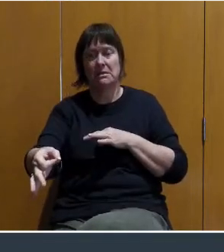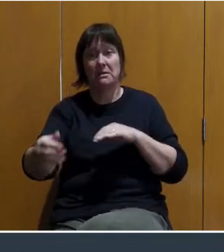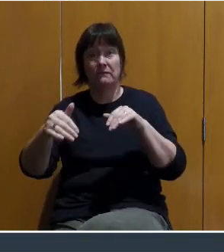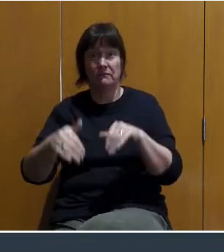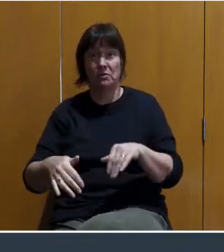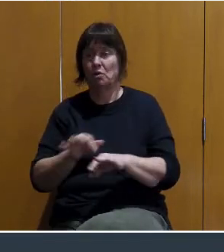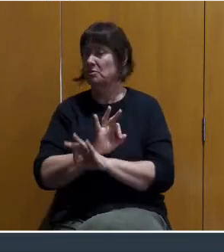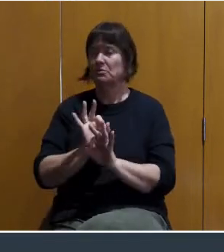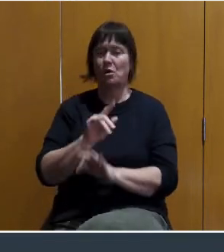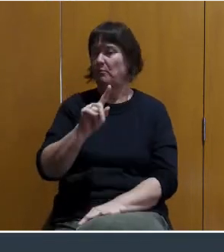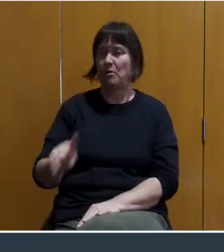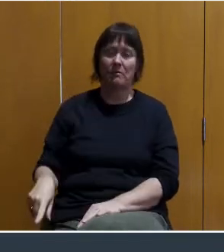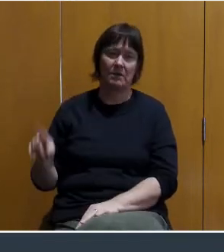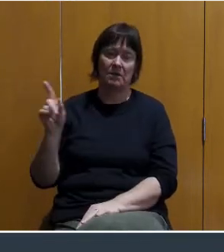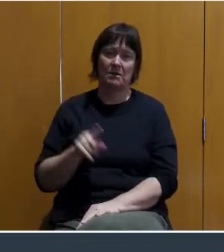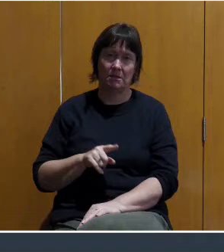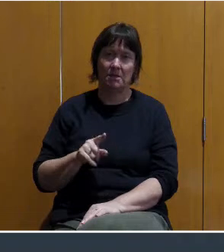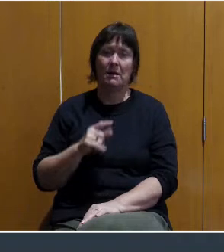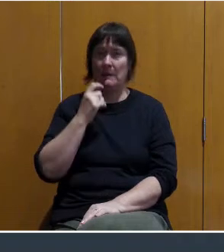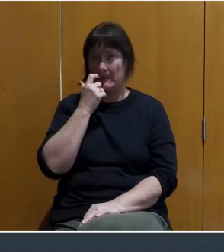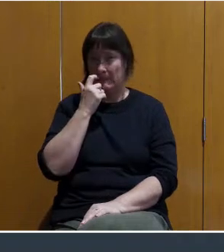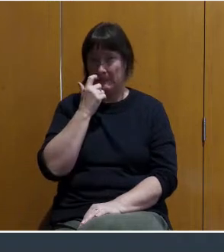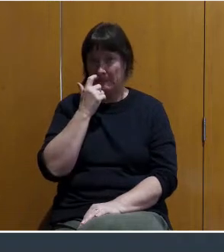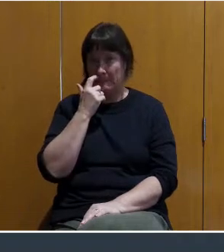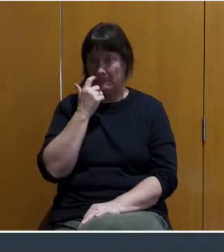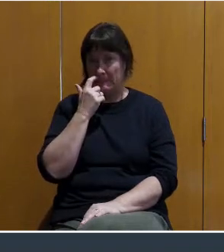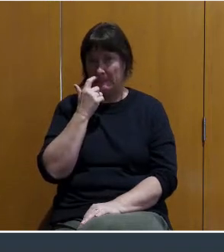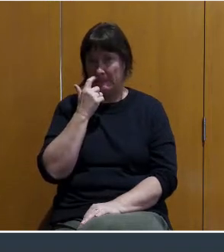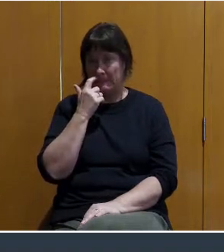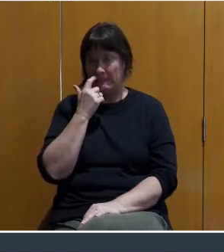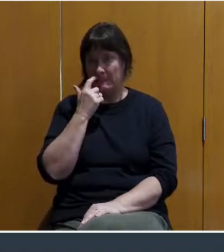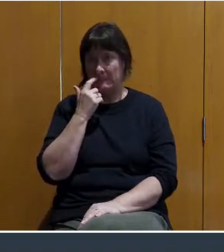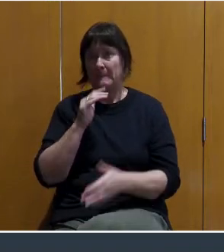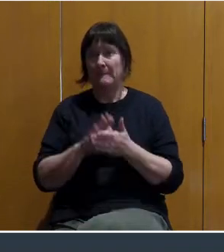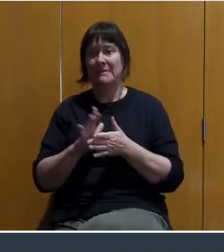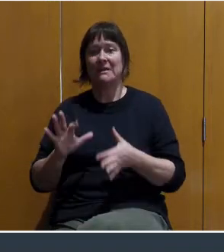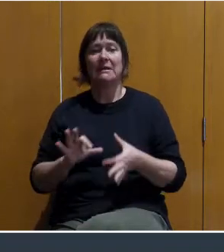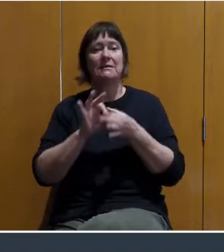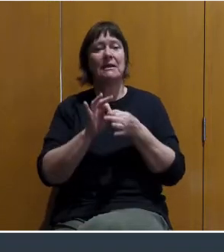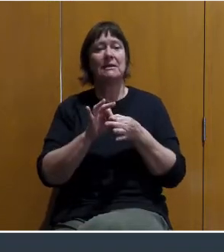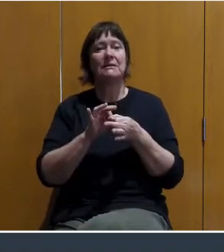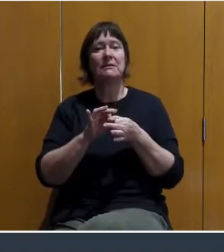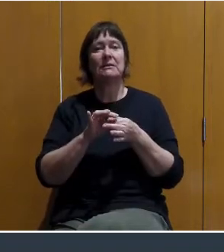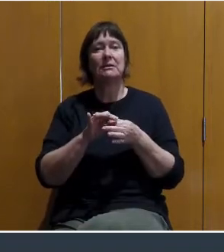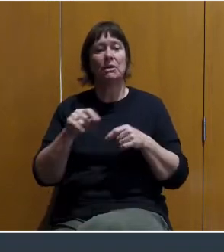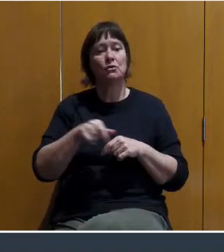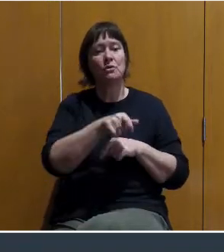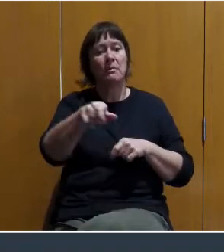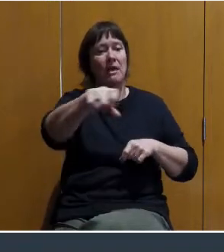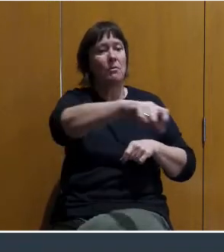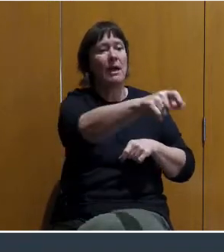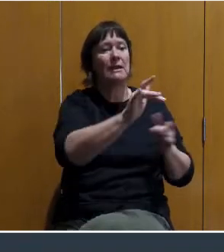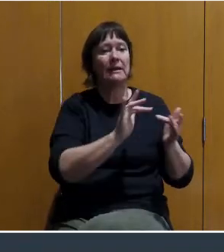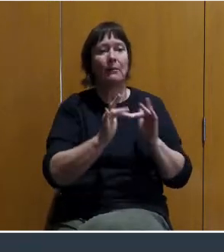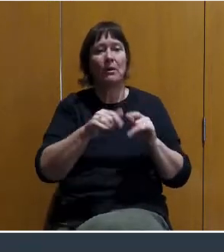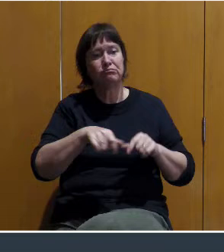dogs. That way, it retains some connection with the extensive pathway network elsewhere through the city.